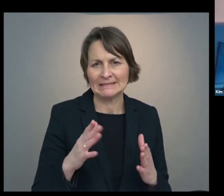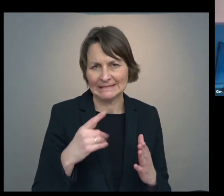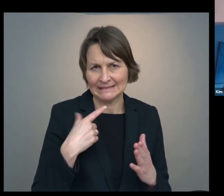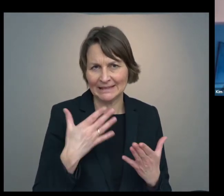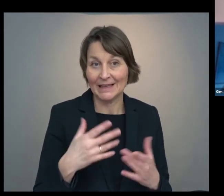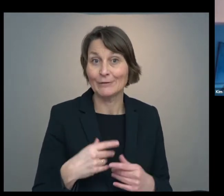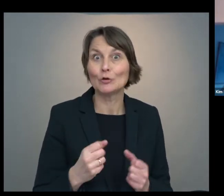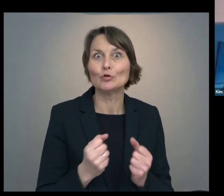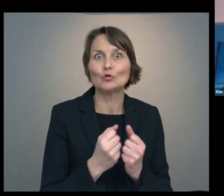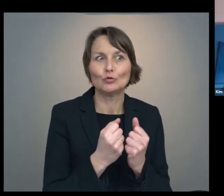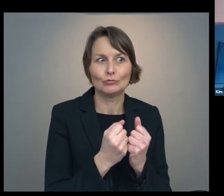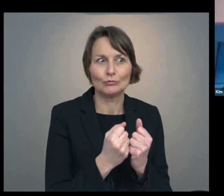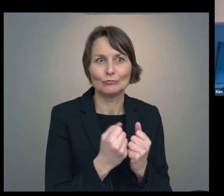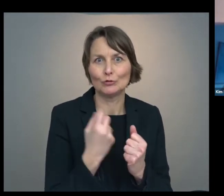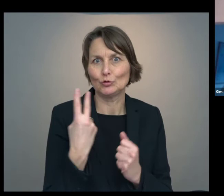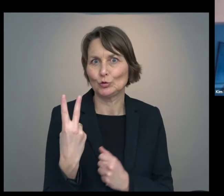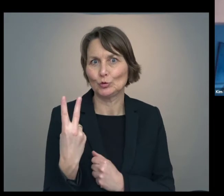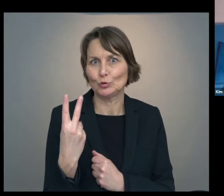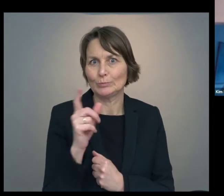in the cloud feature team.